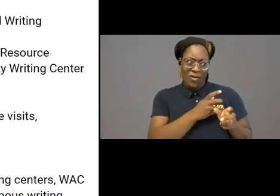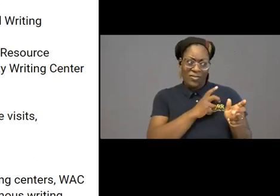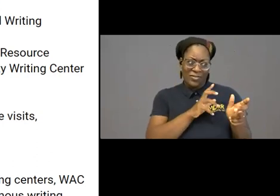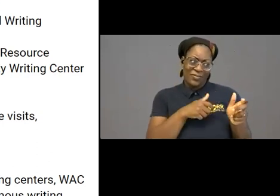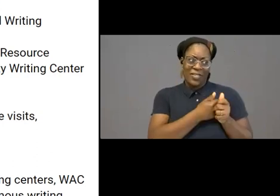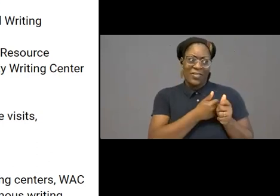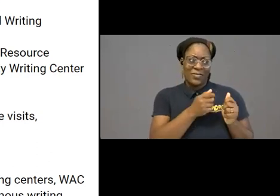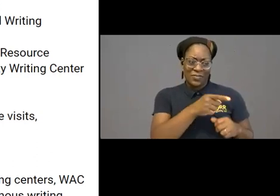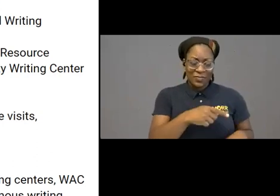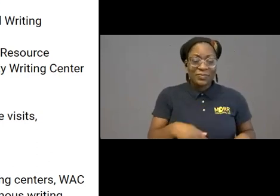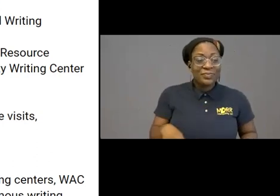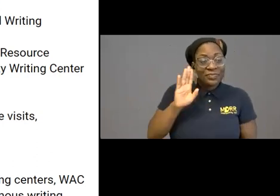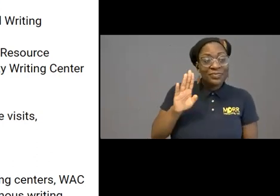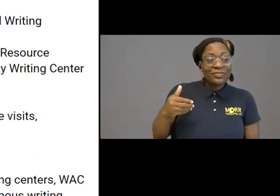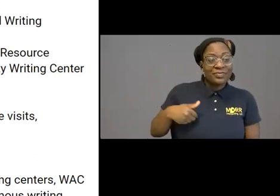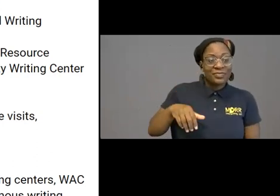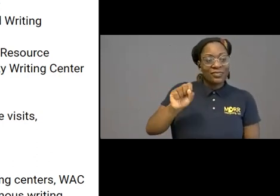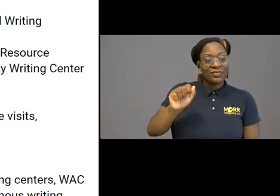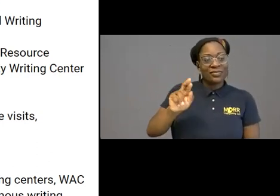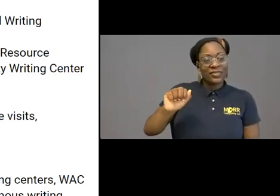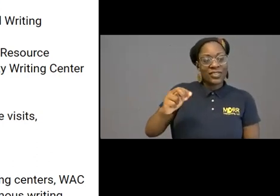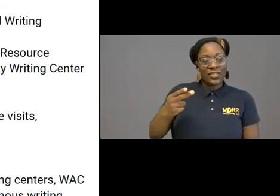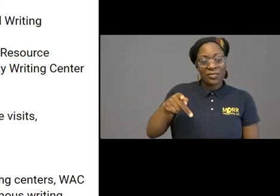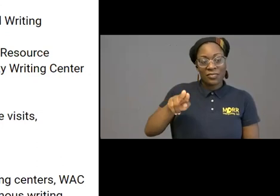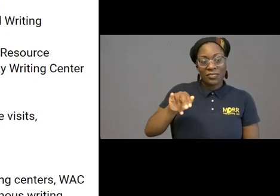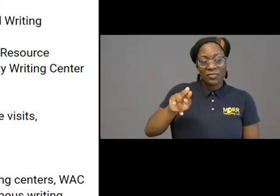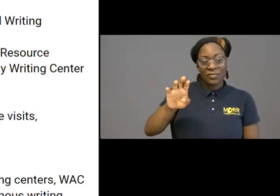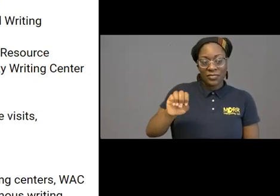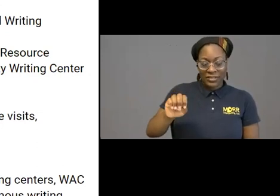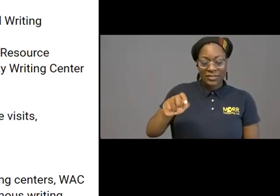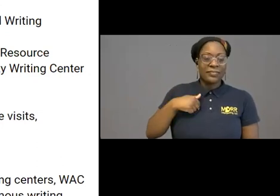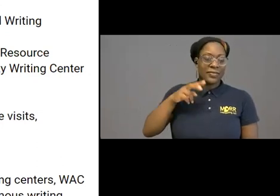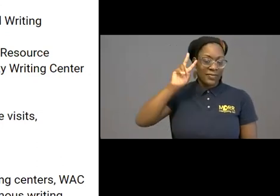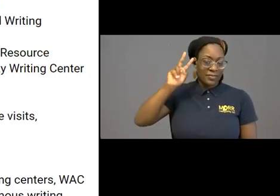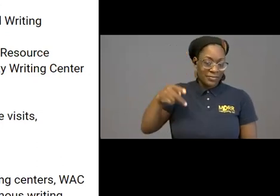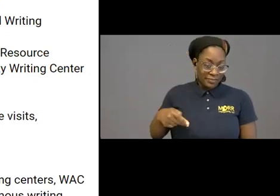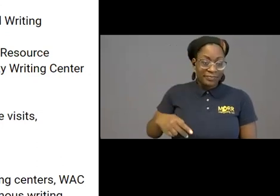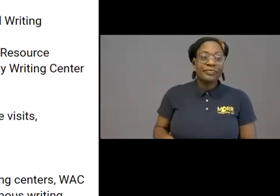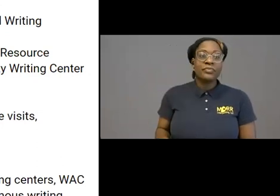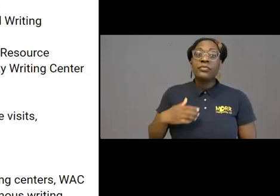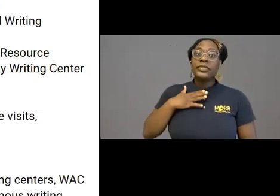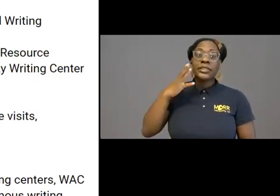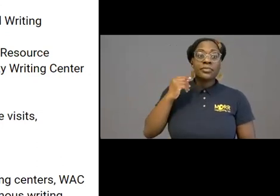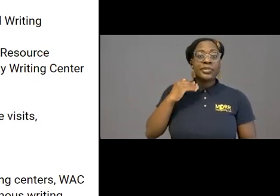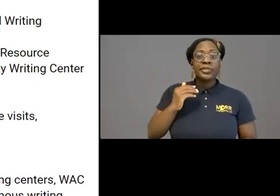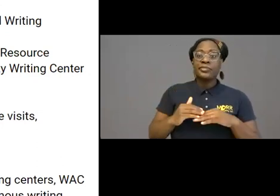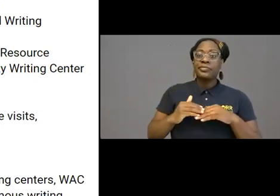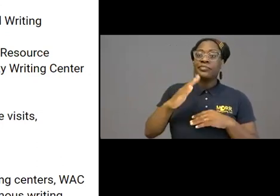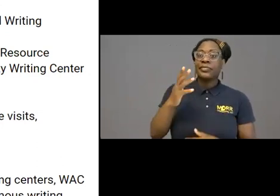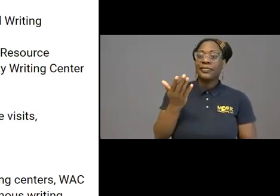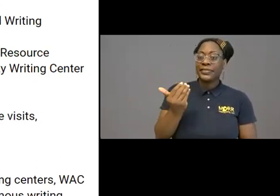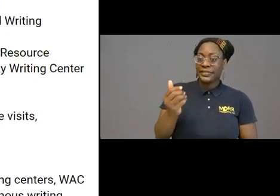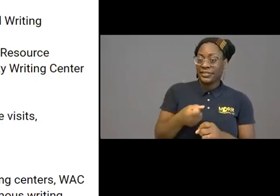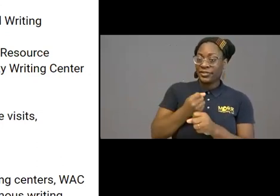for OWCA. I have around 17 years of experience in writing centers. I started out as a writing center tutor